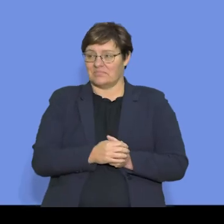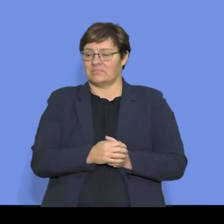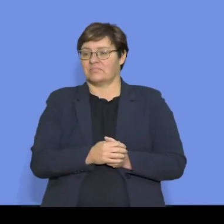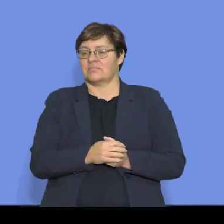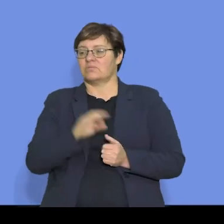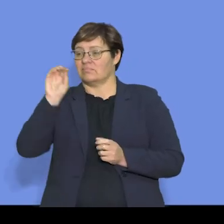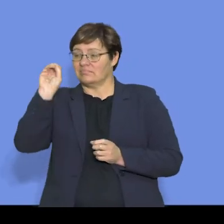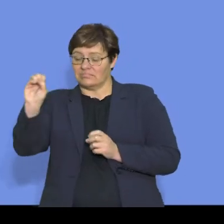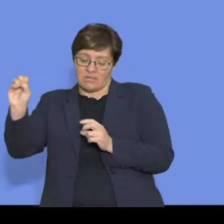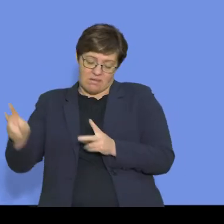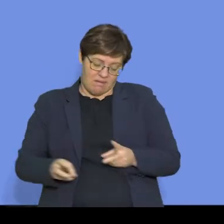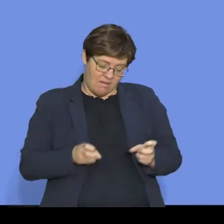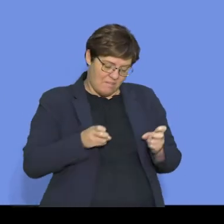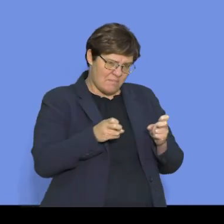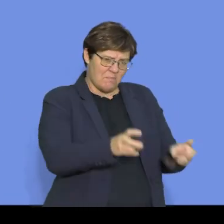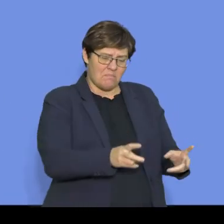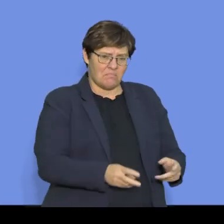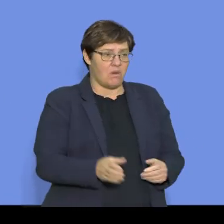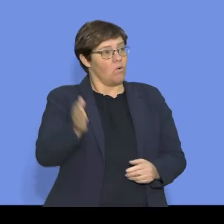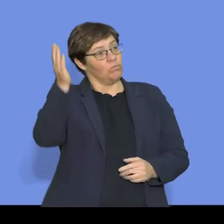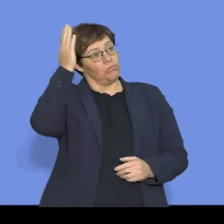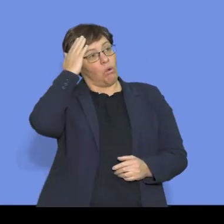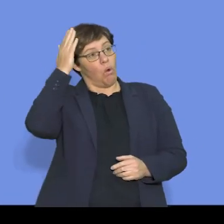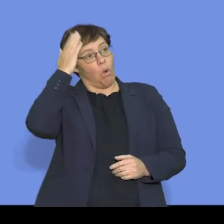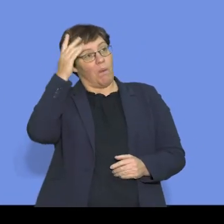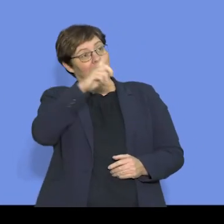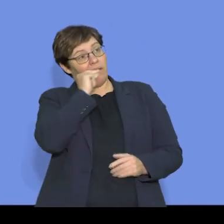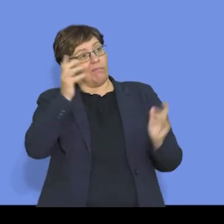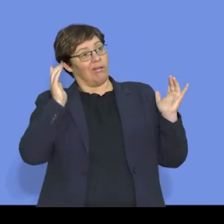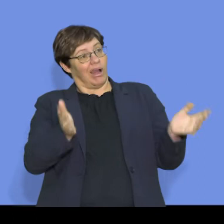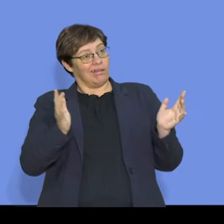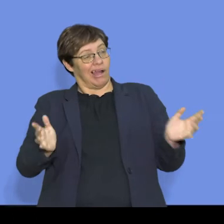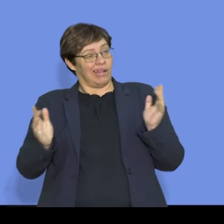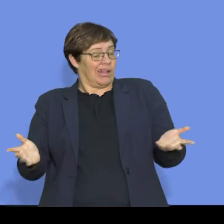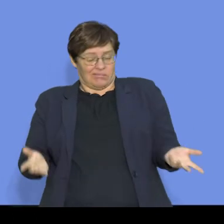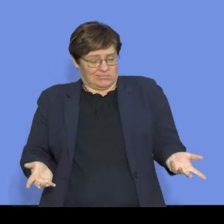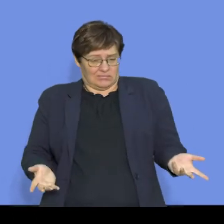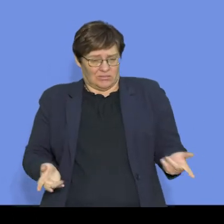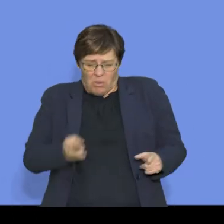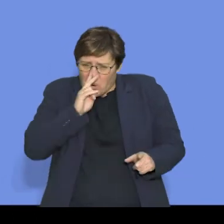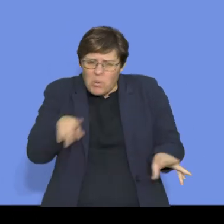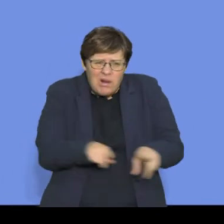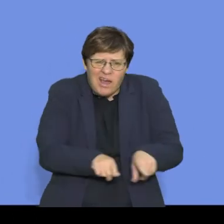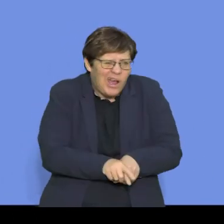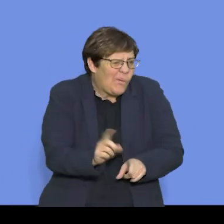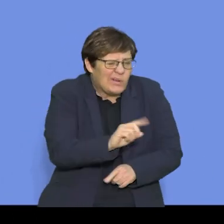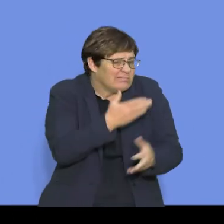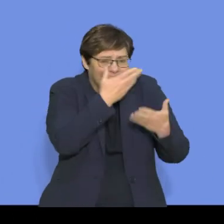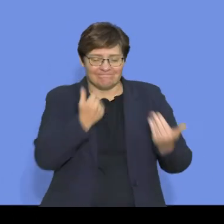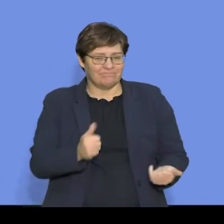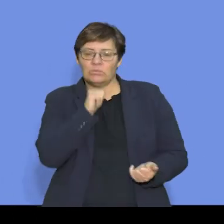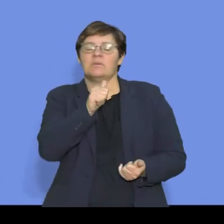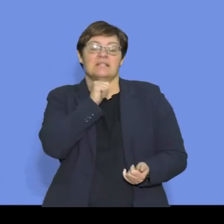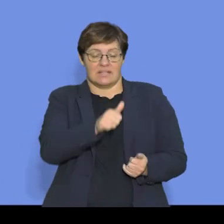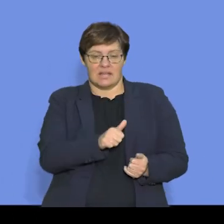graptolites. Now, you don't need to know anything about them. You don't need to know what they look like. You just need to be